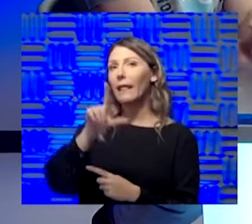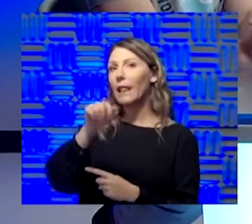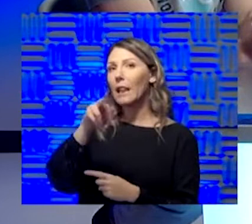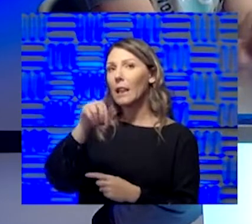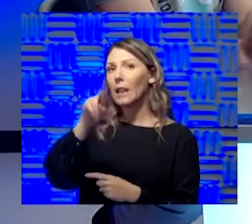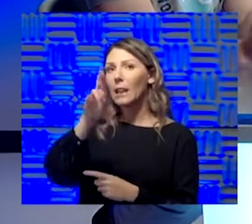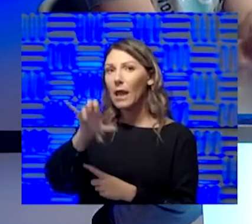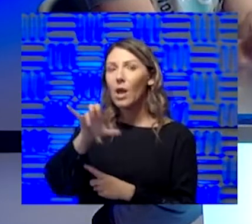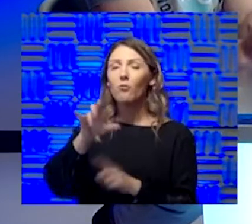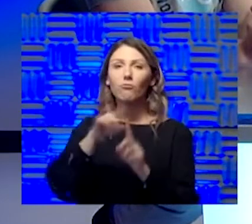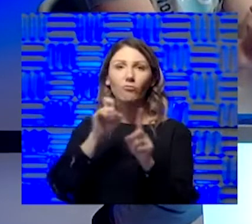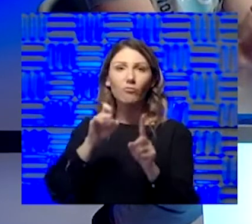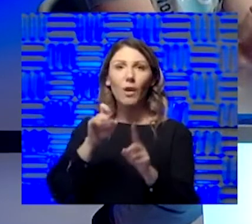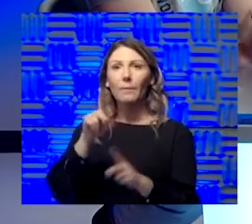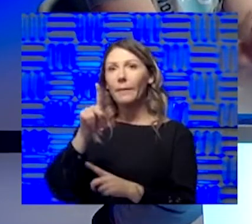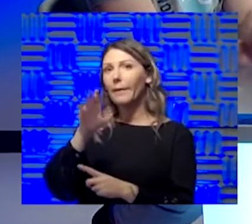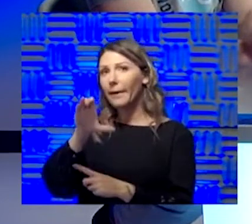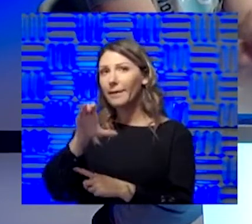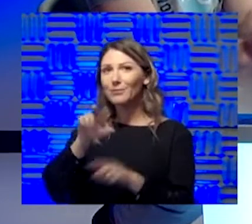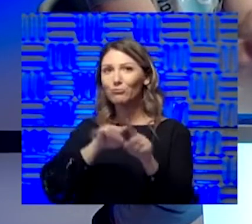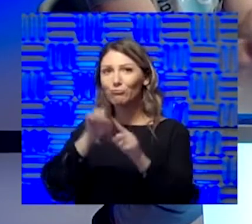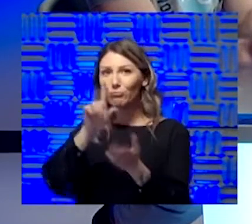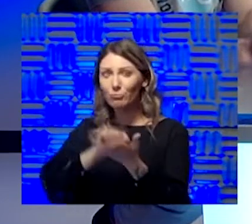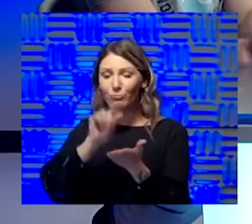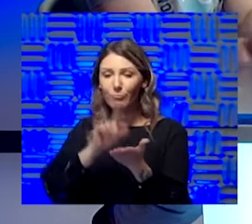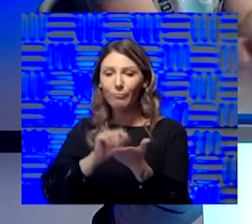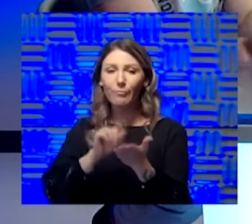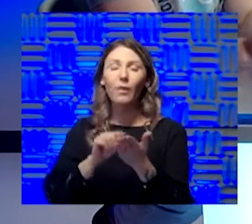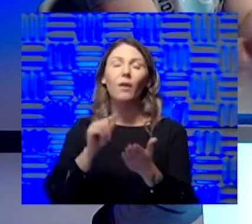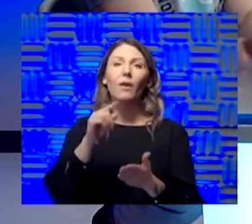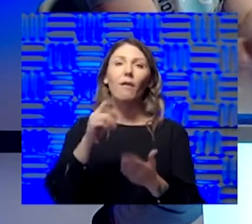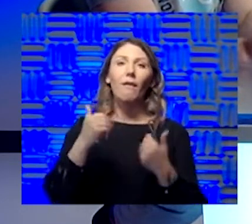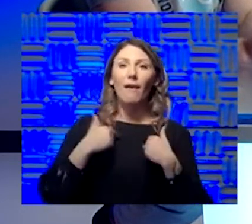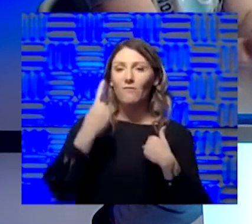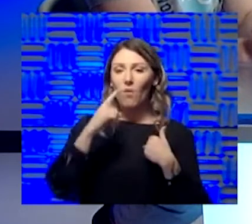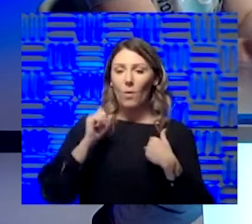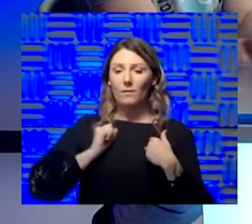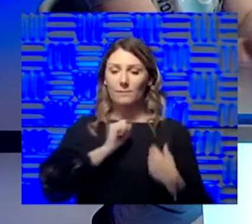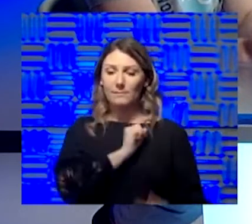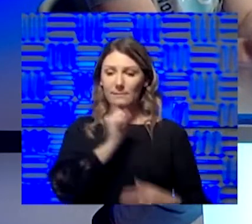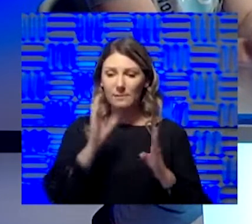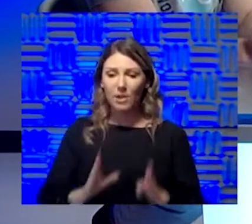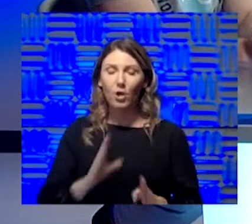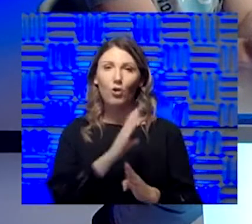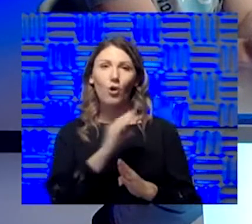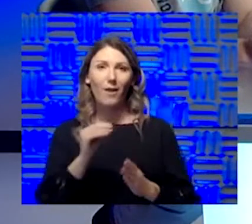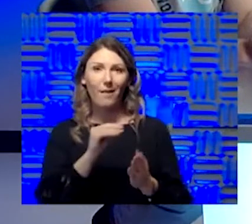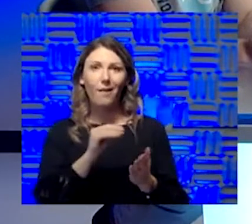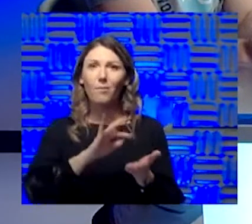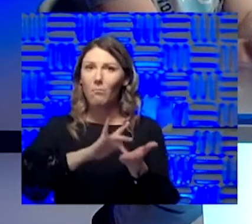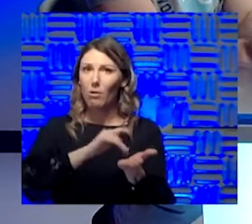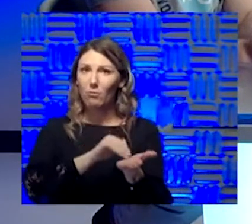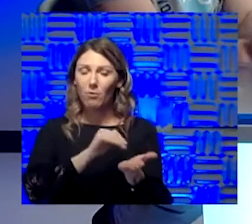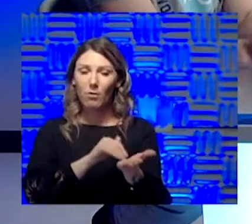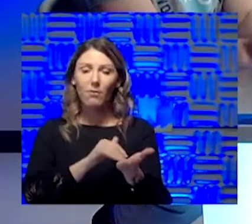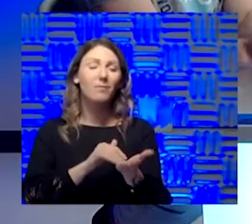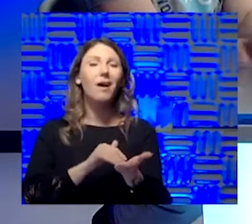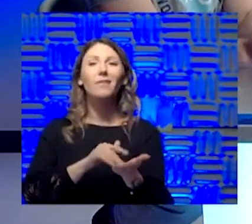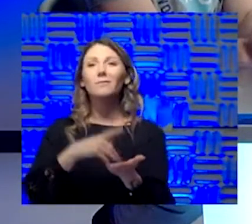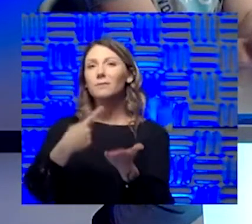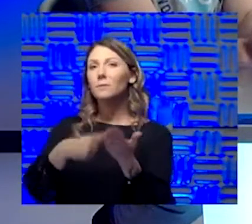for the senator, but I'd also throw it out there to the medical personnel on the call. I've talked to a number of manufacturers who are trying to